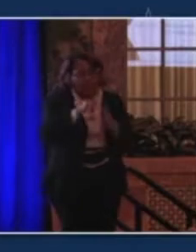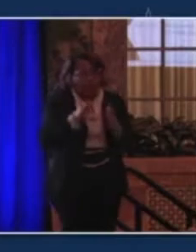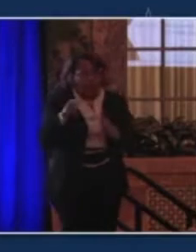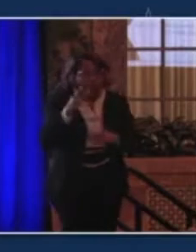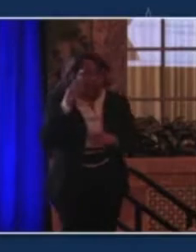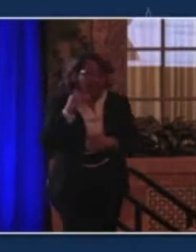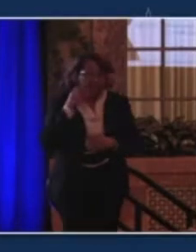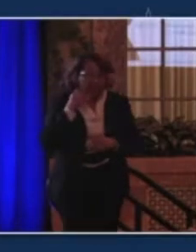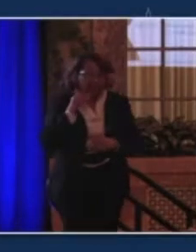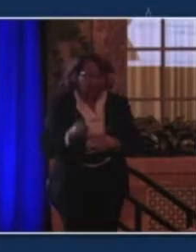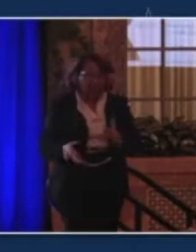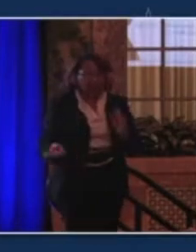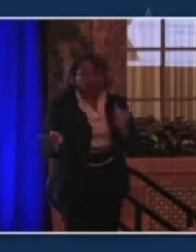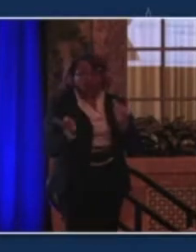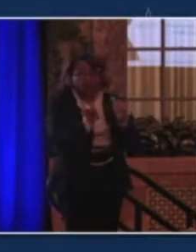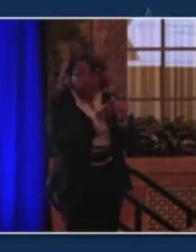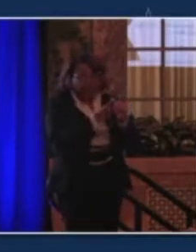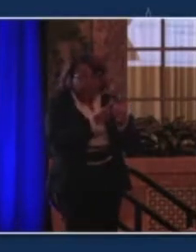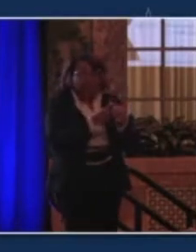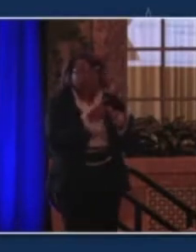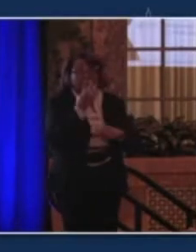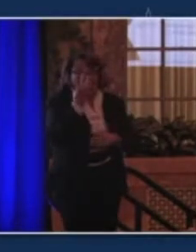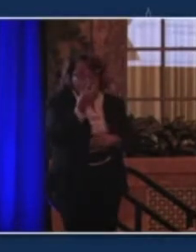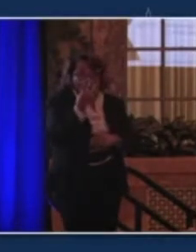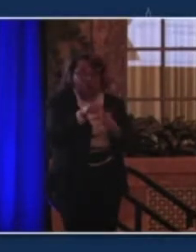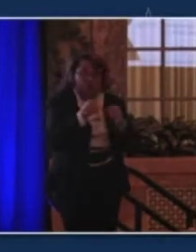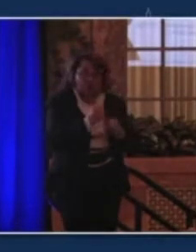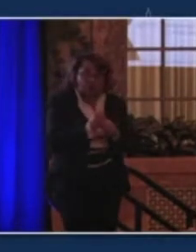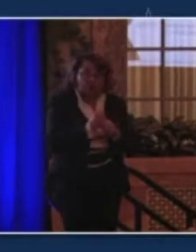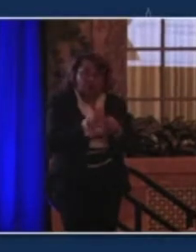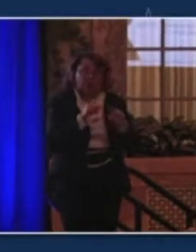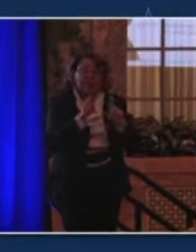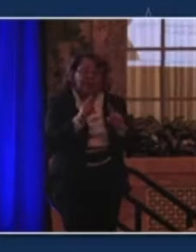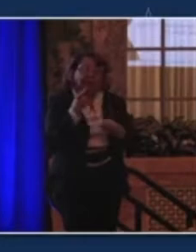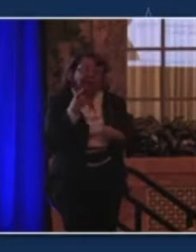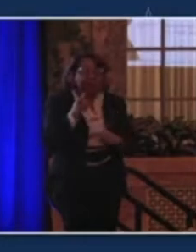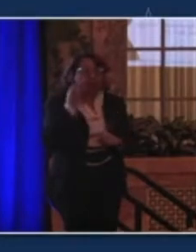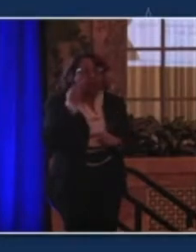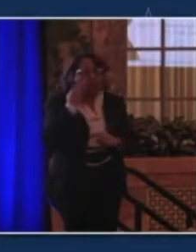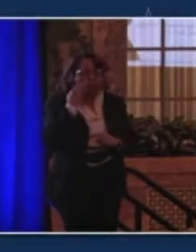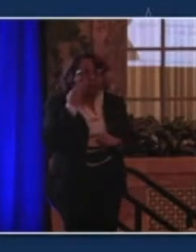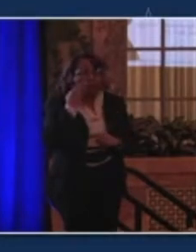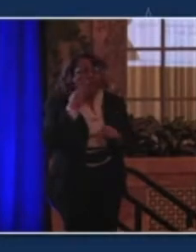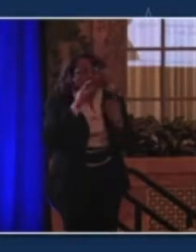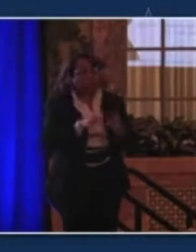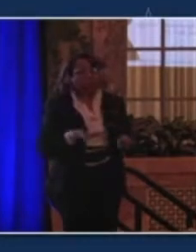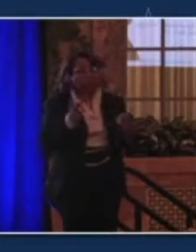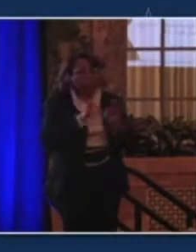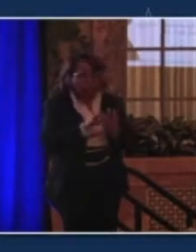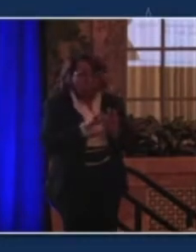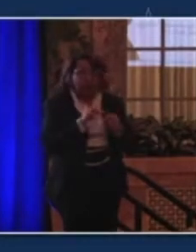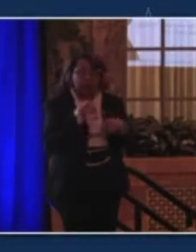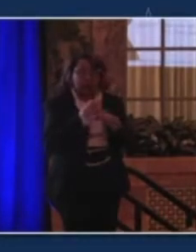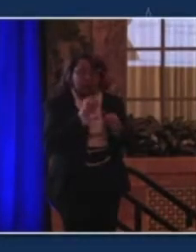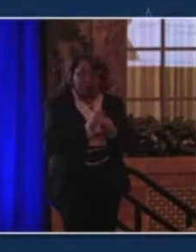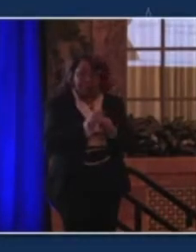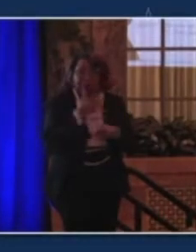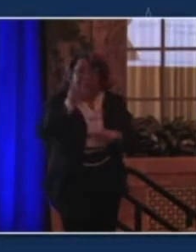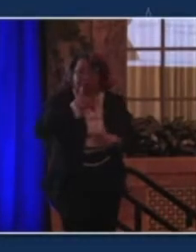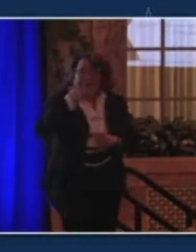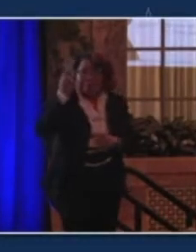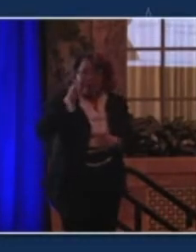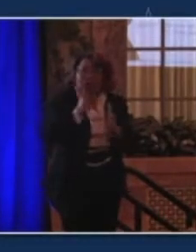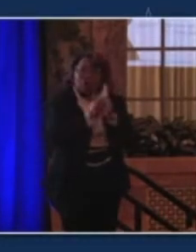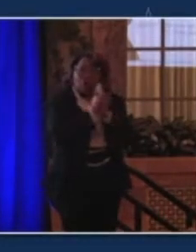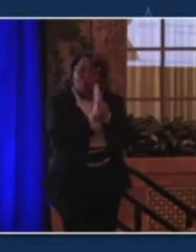those first four plus years. But he knew how necessary it was in order to create a better